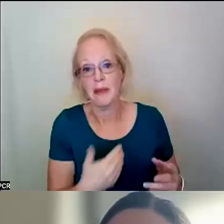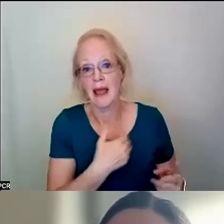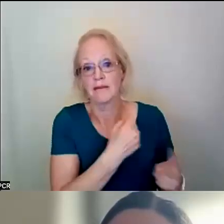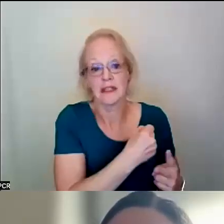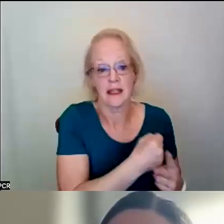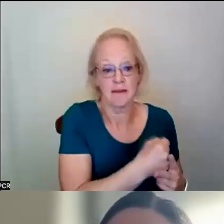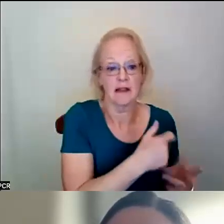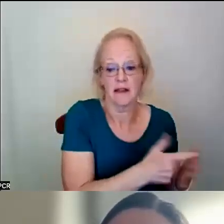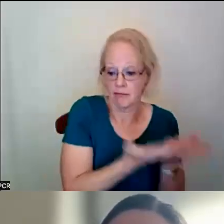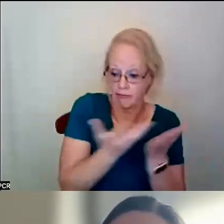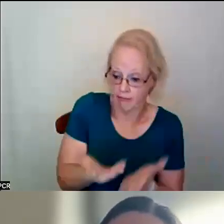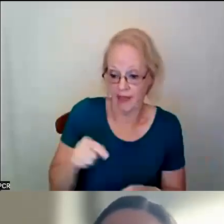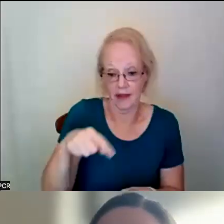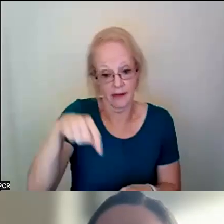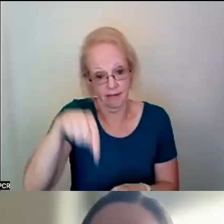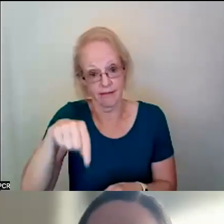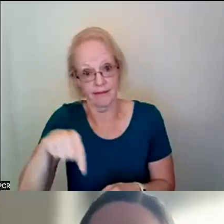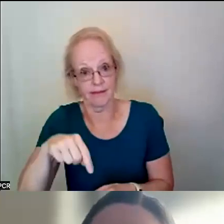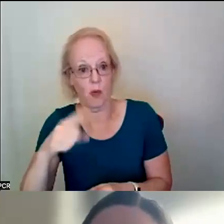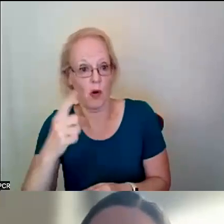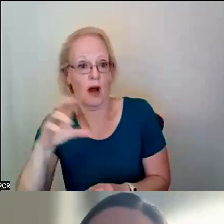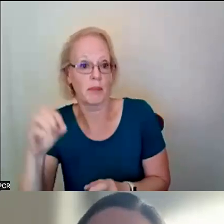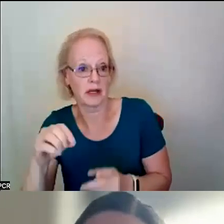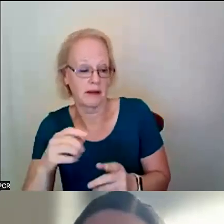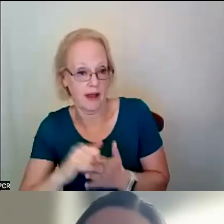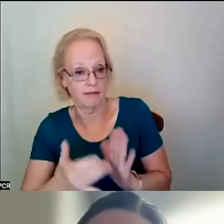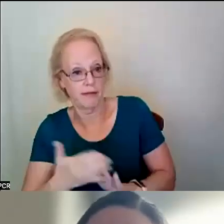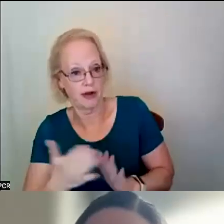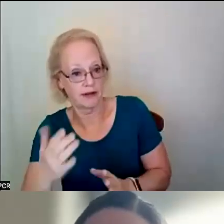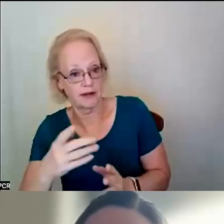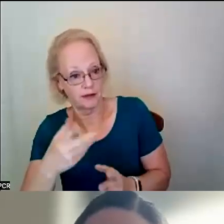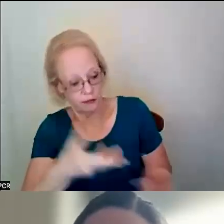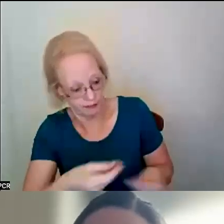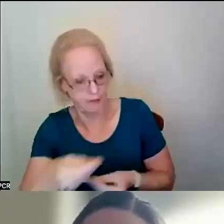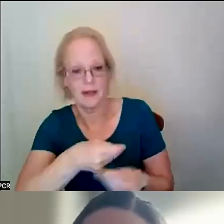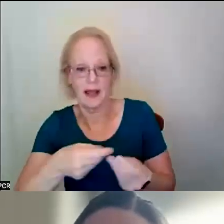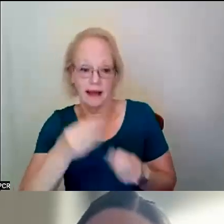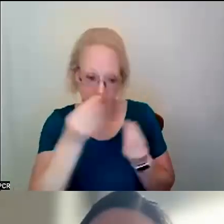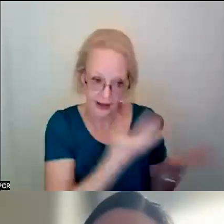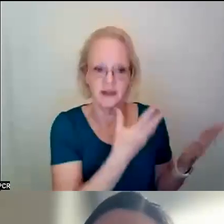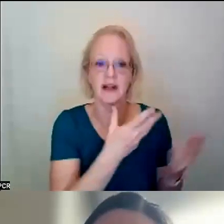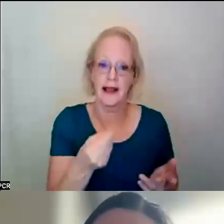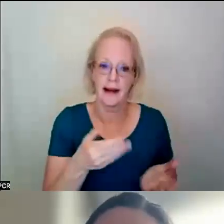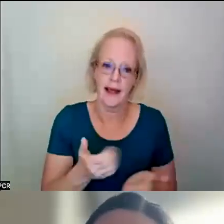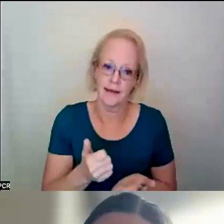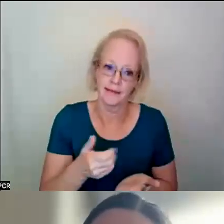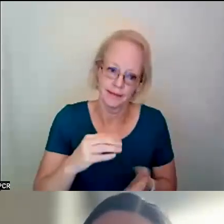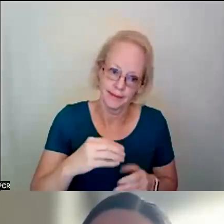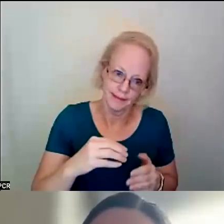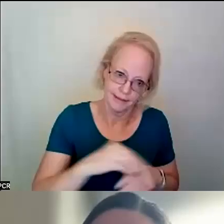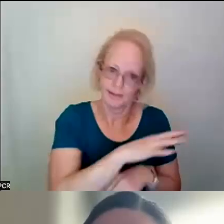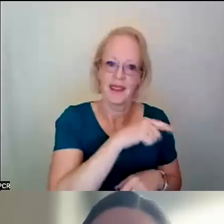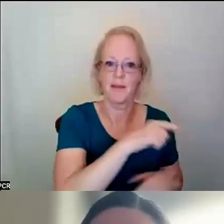I would prefer to see employers take on this responsibility. I think some of the state-initiated plans